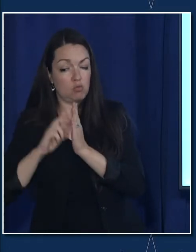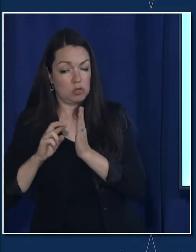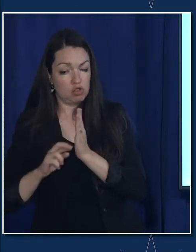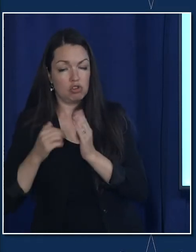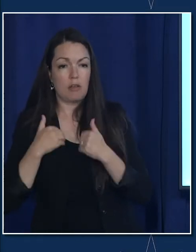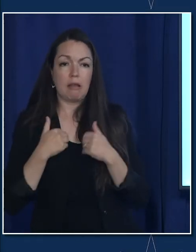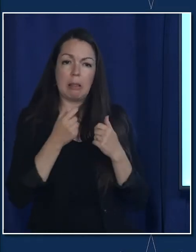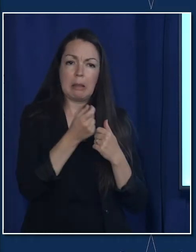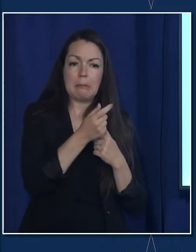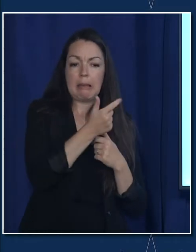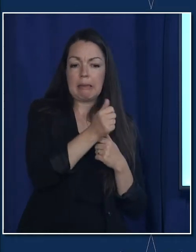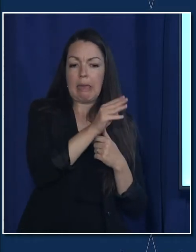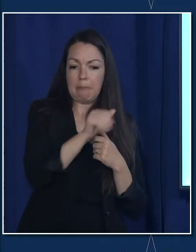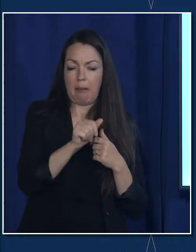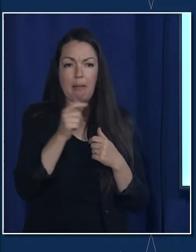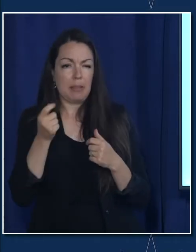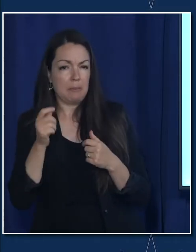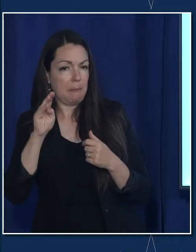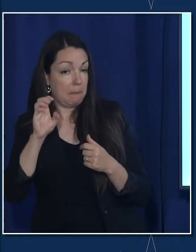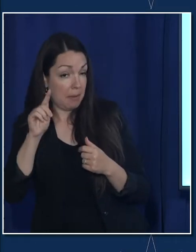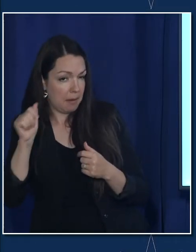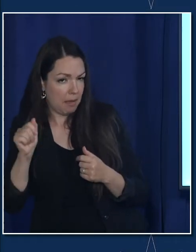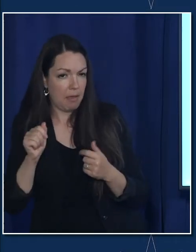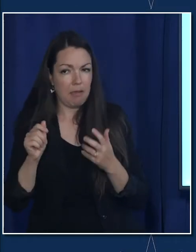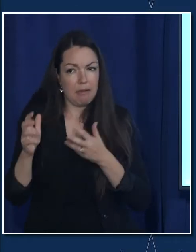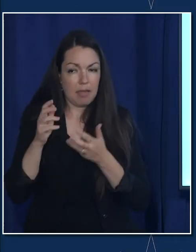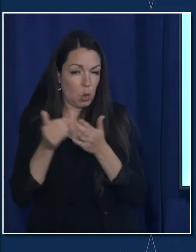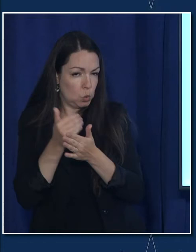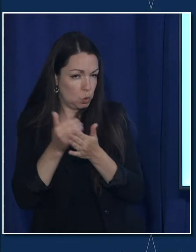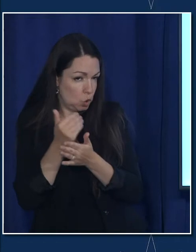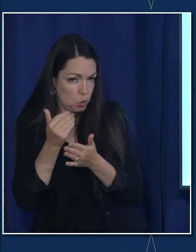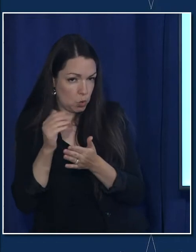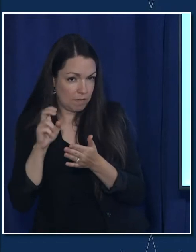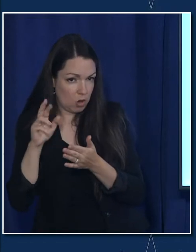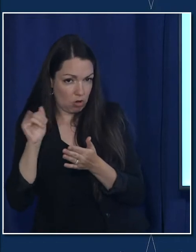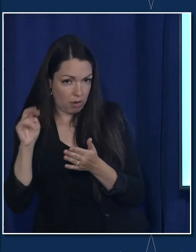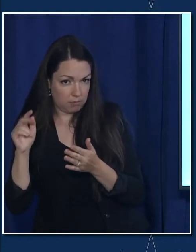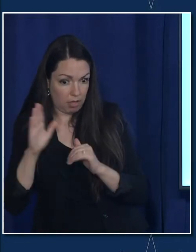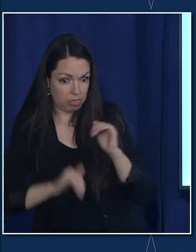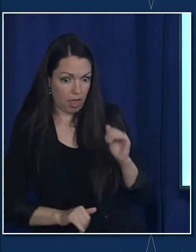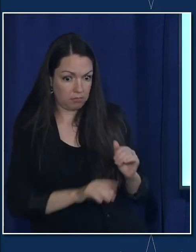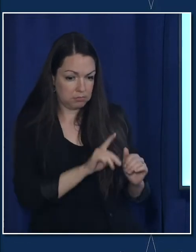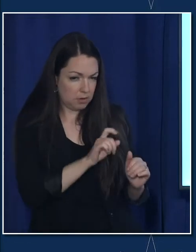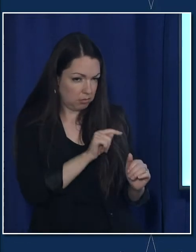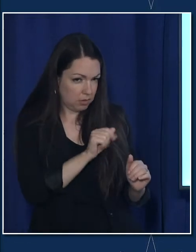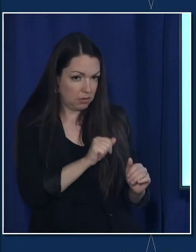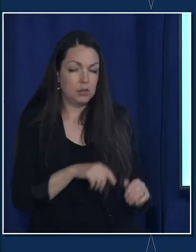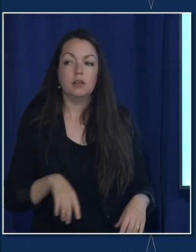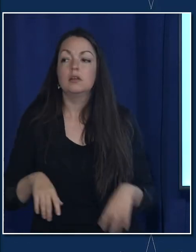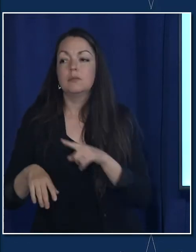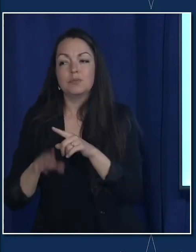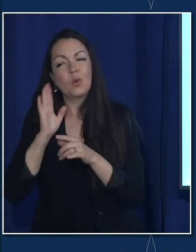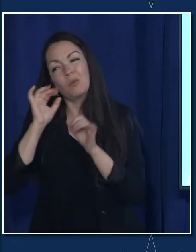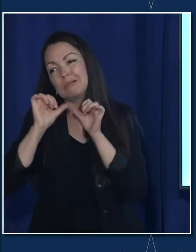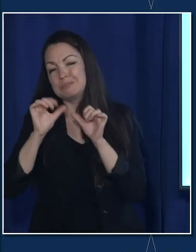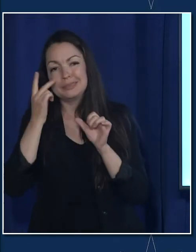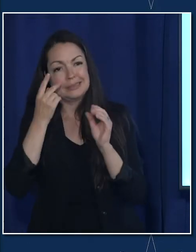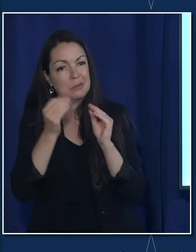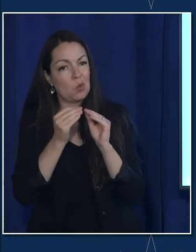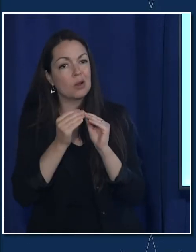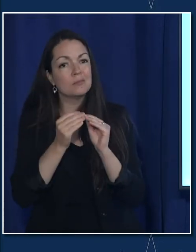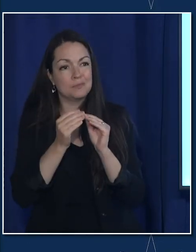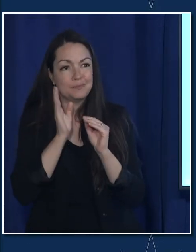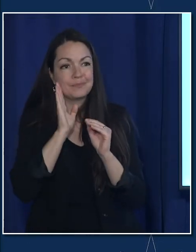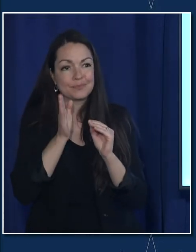a little bit of beta. What's your reaction to that? Yes. Anything you can share about that? Yeah, just that we are going to continue to see new variants.